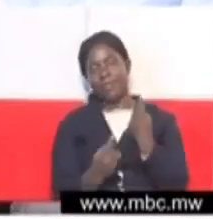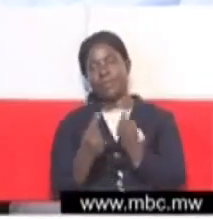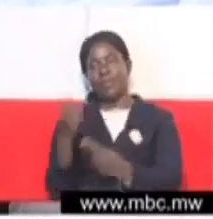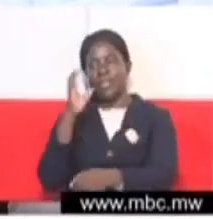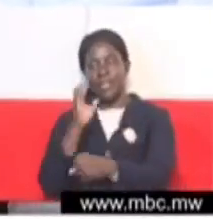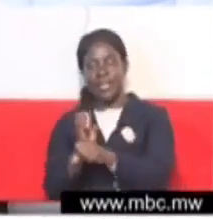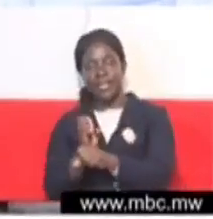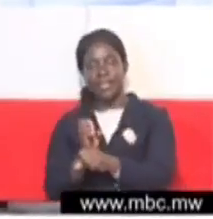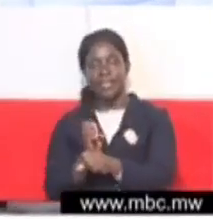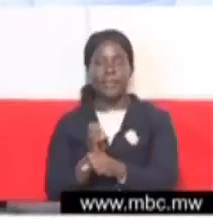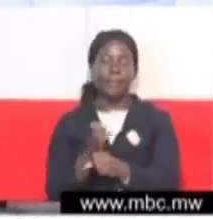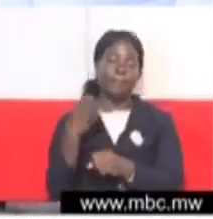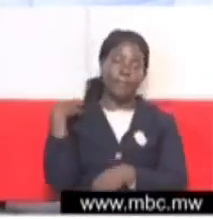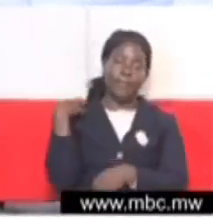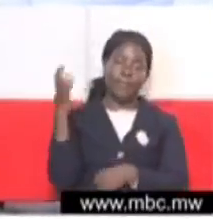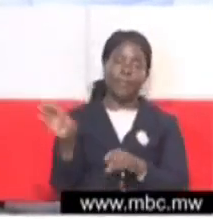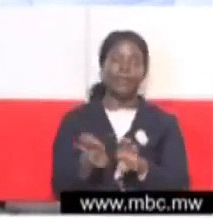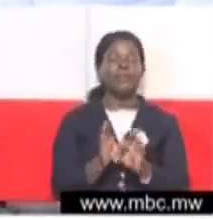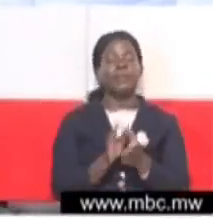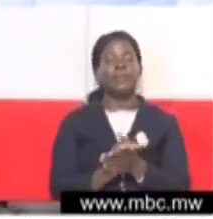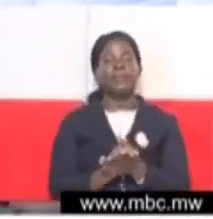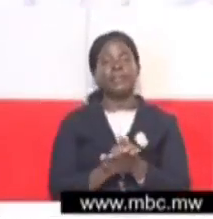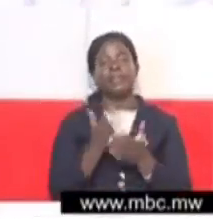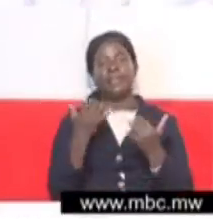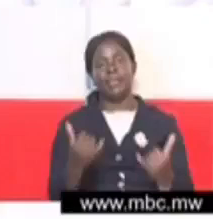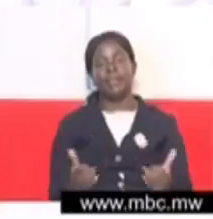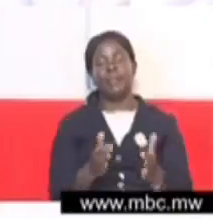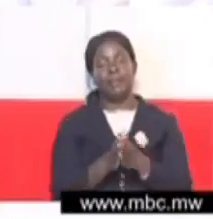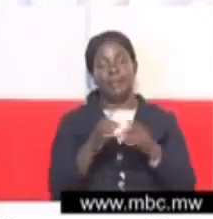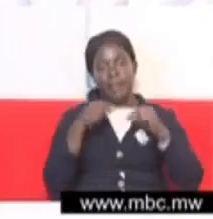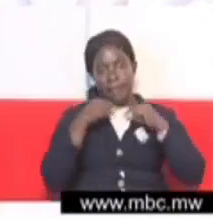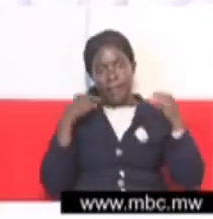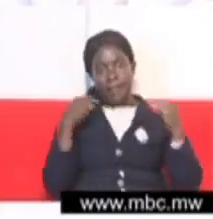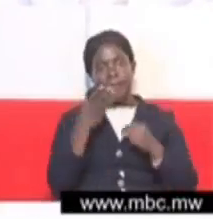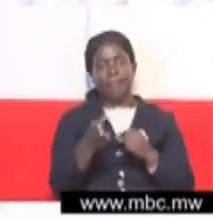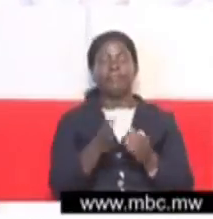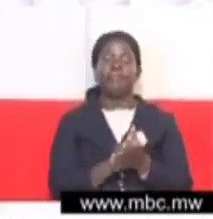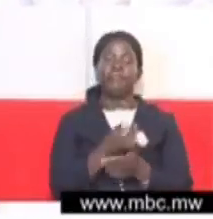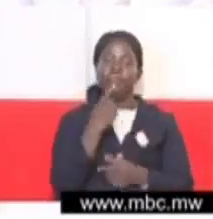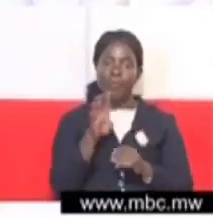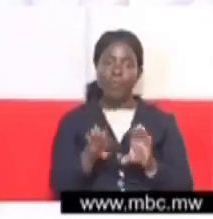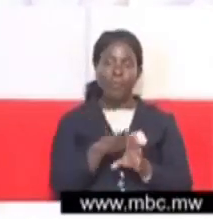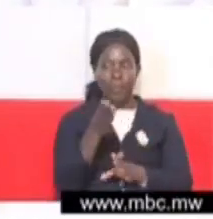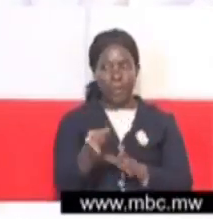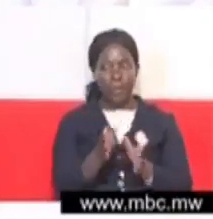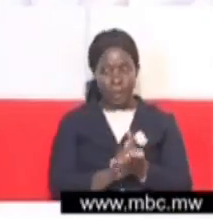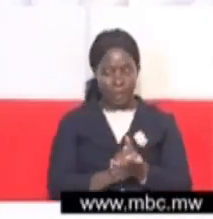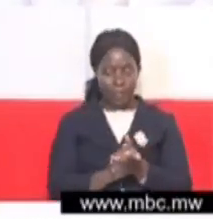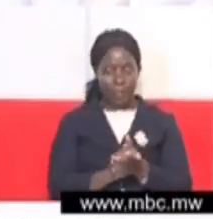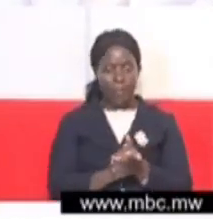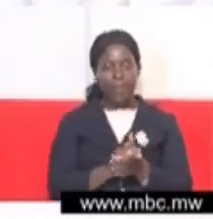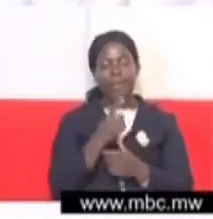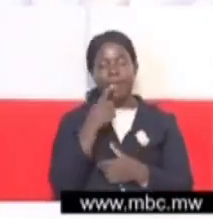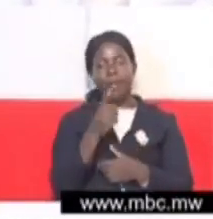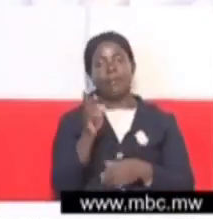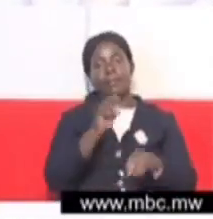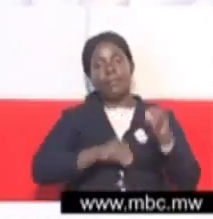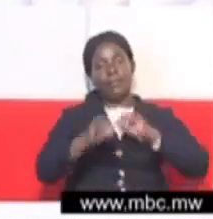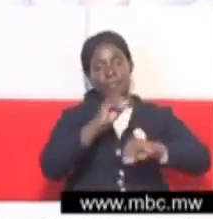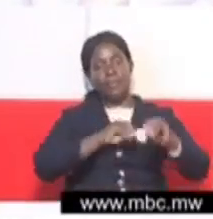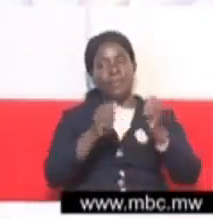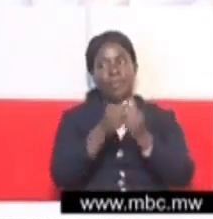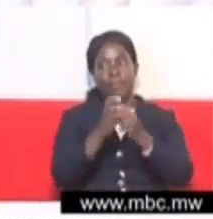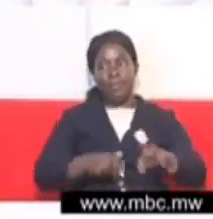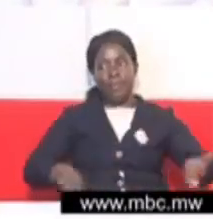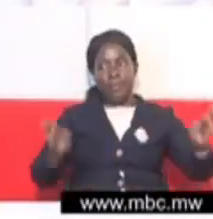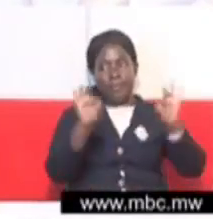part, Chairperson of the Anglican Council of Malawi, Right Reverend Alinafi Galimba, says Right Reverend Kaulanda has contributed significantly